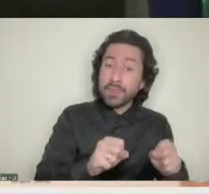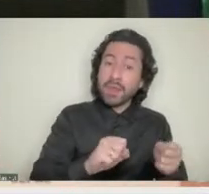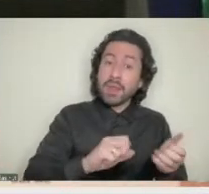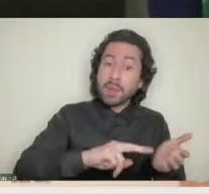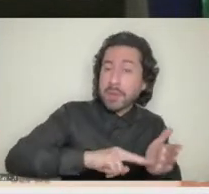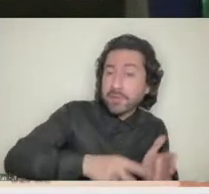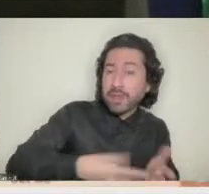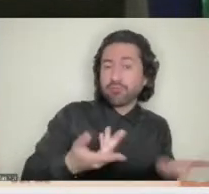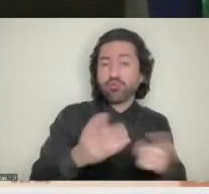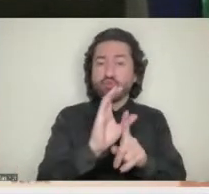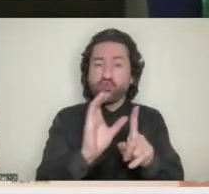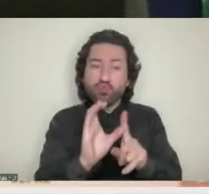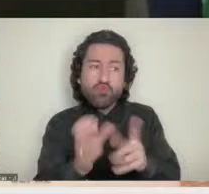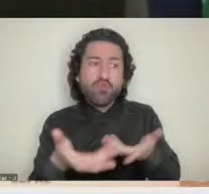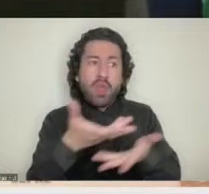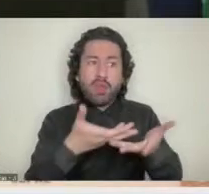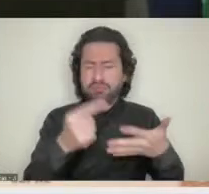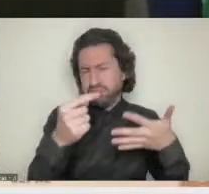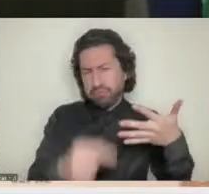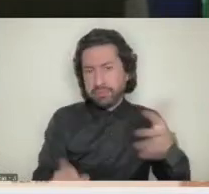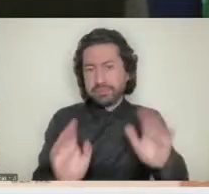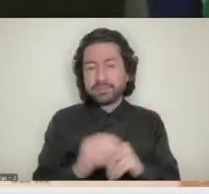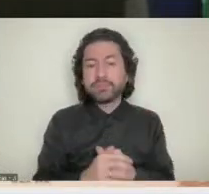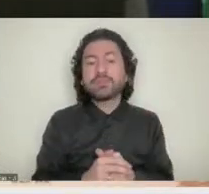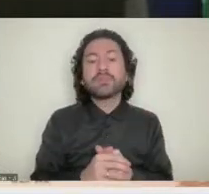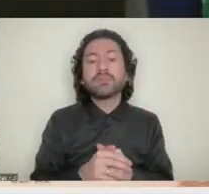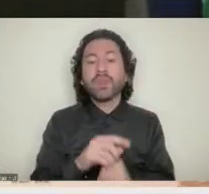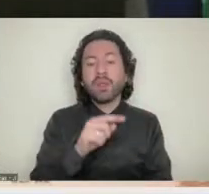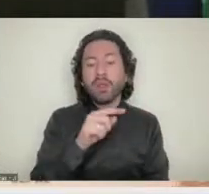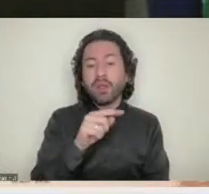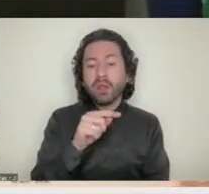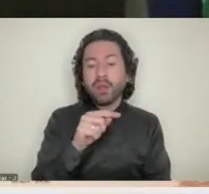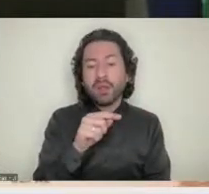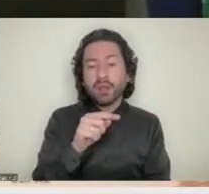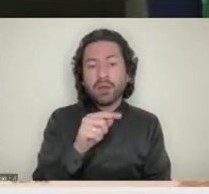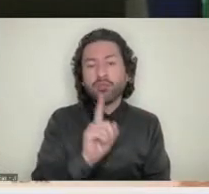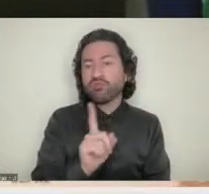That planning systems, the organizational culture, and so on,